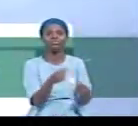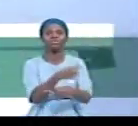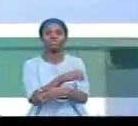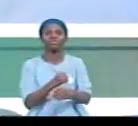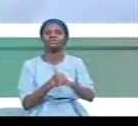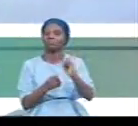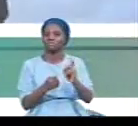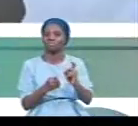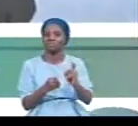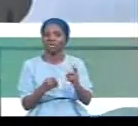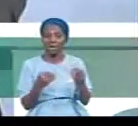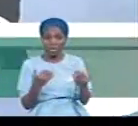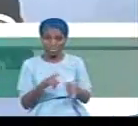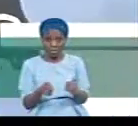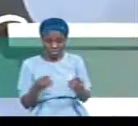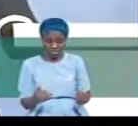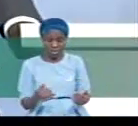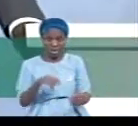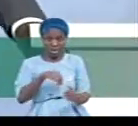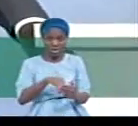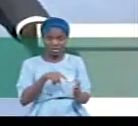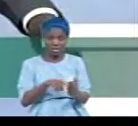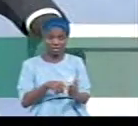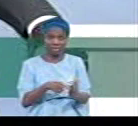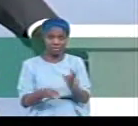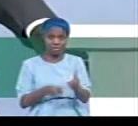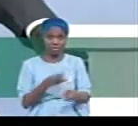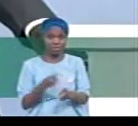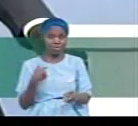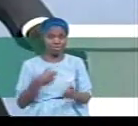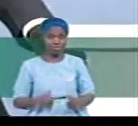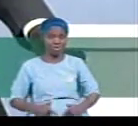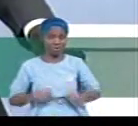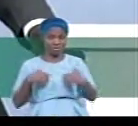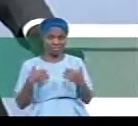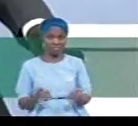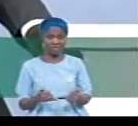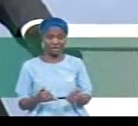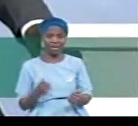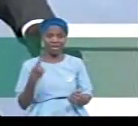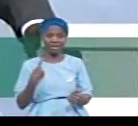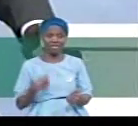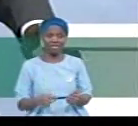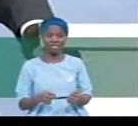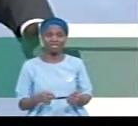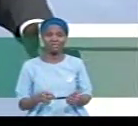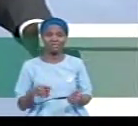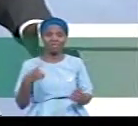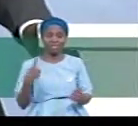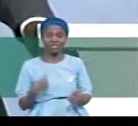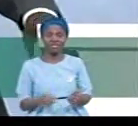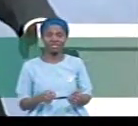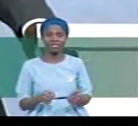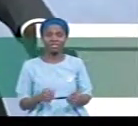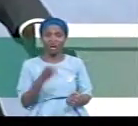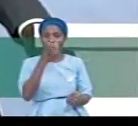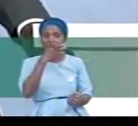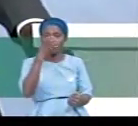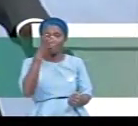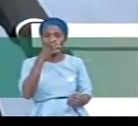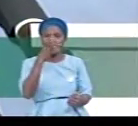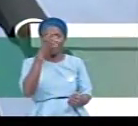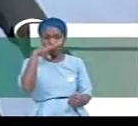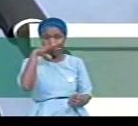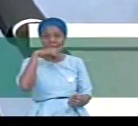live? The perpetrators of evil and the corrupters of other